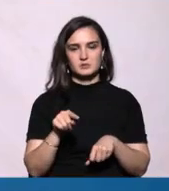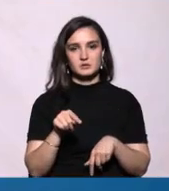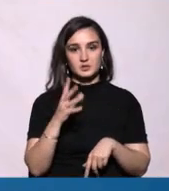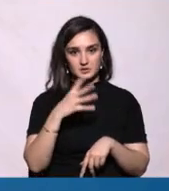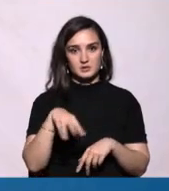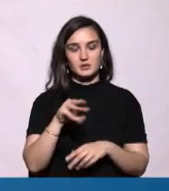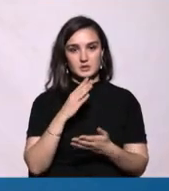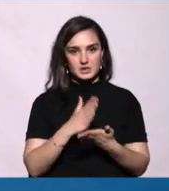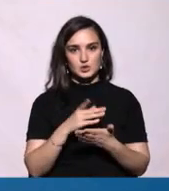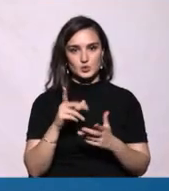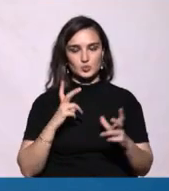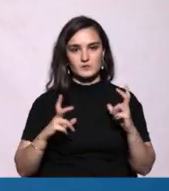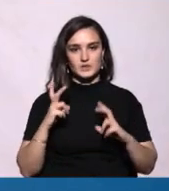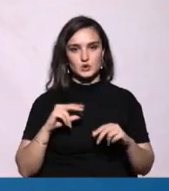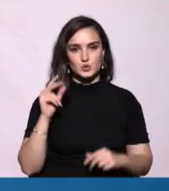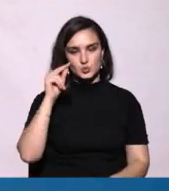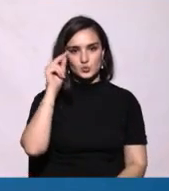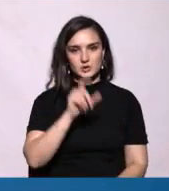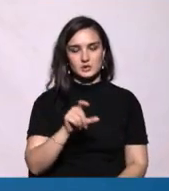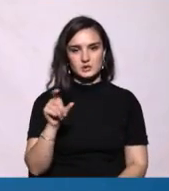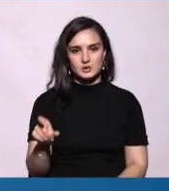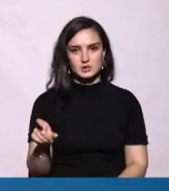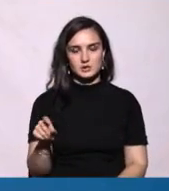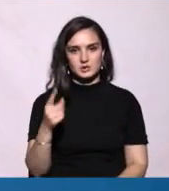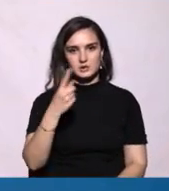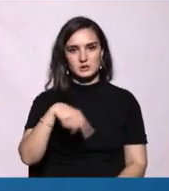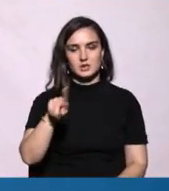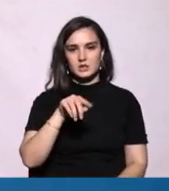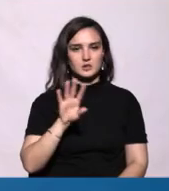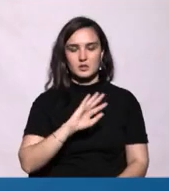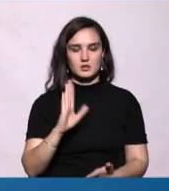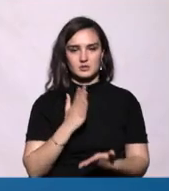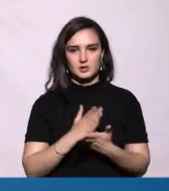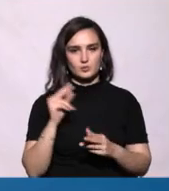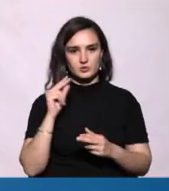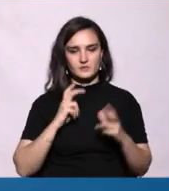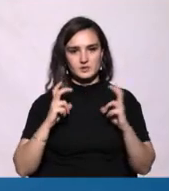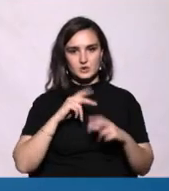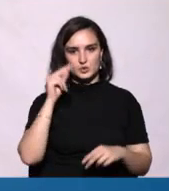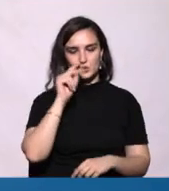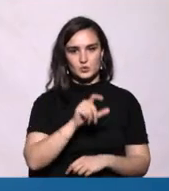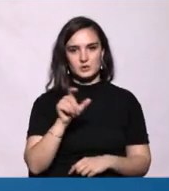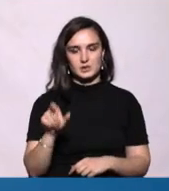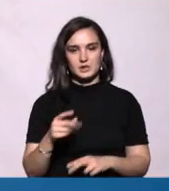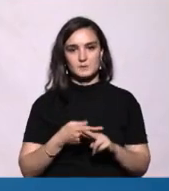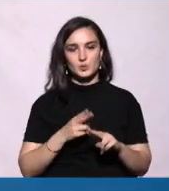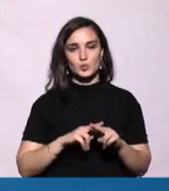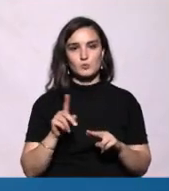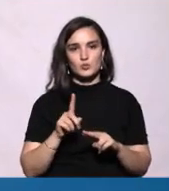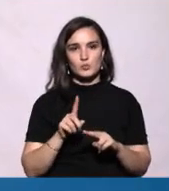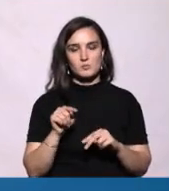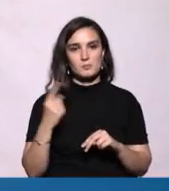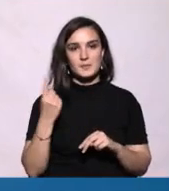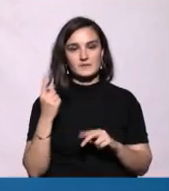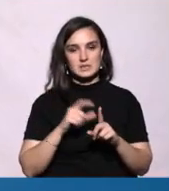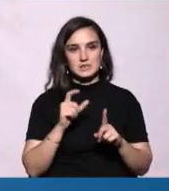are they university students? No, they are not. Well done, Zach. Because for